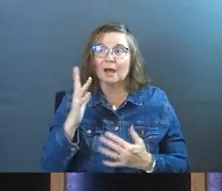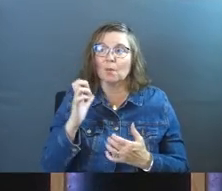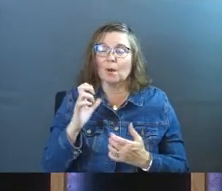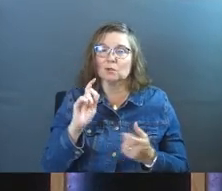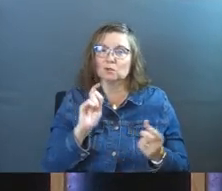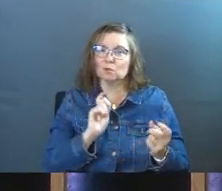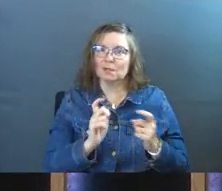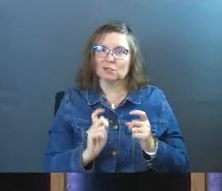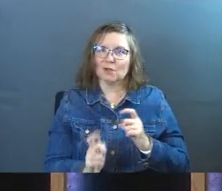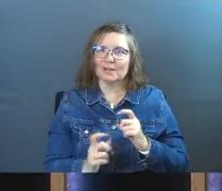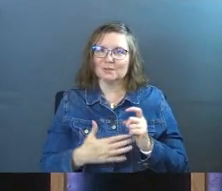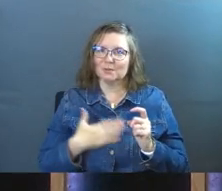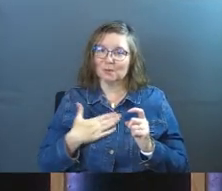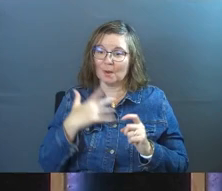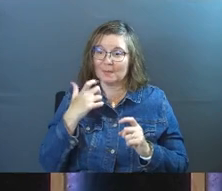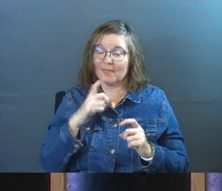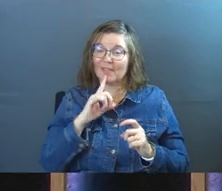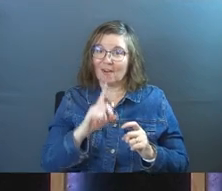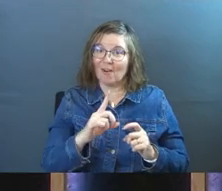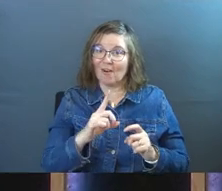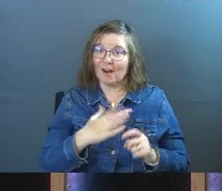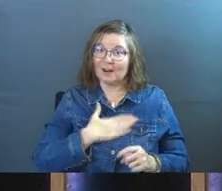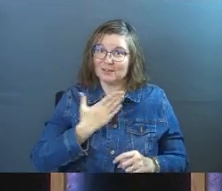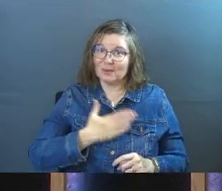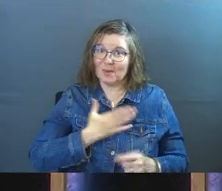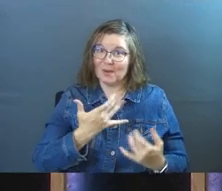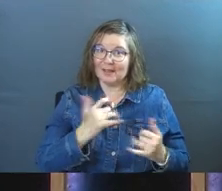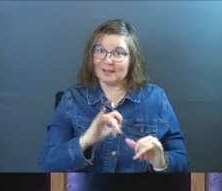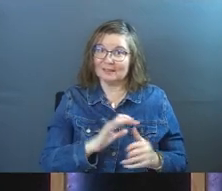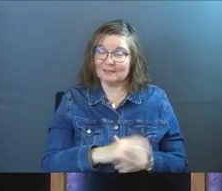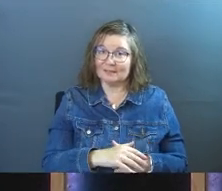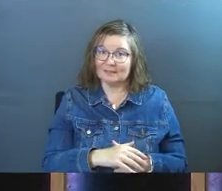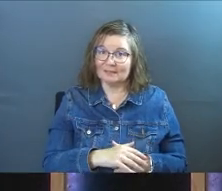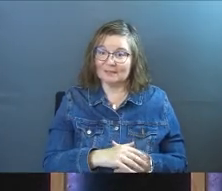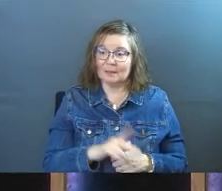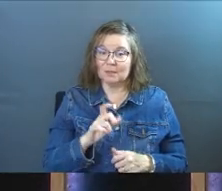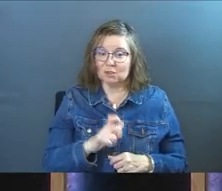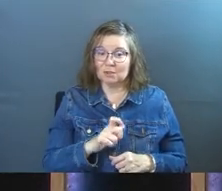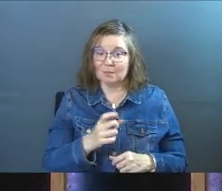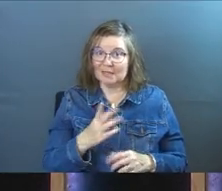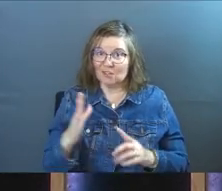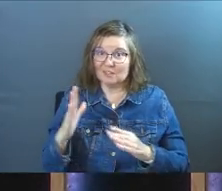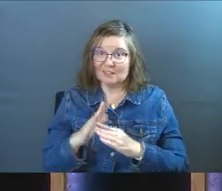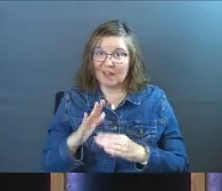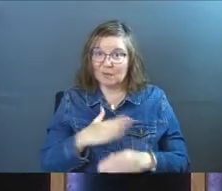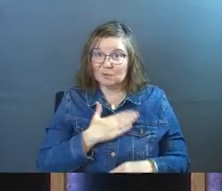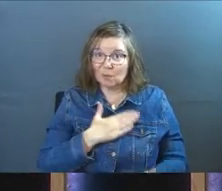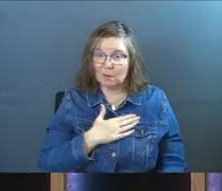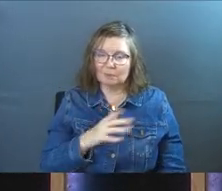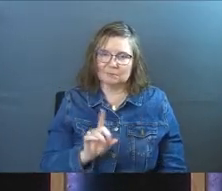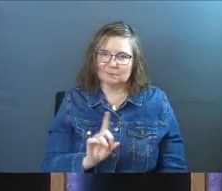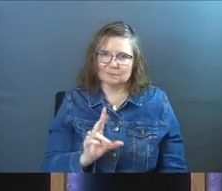want to adjust your joy? Because they are a joy. But should they be your ultimate joy?